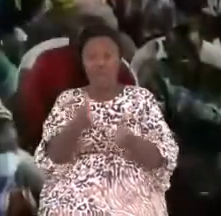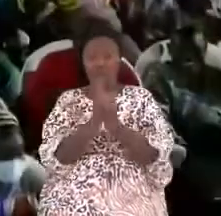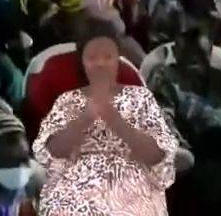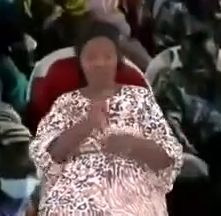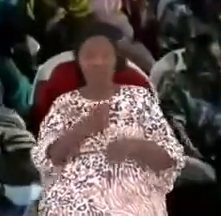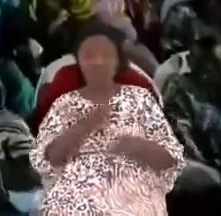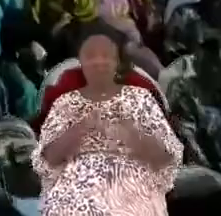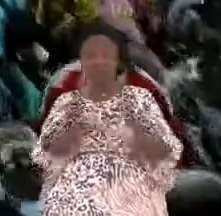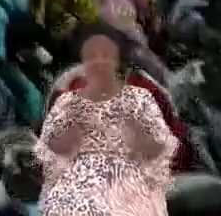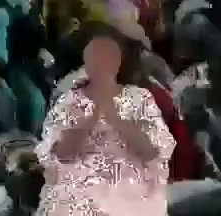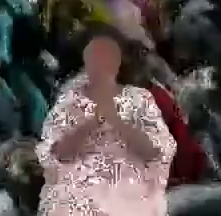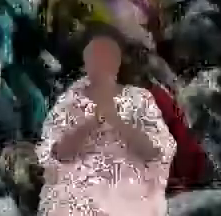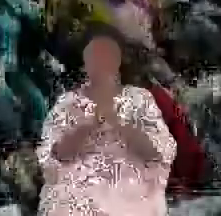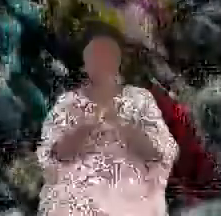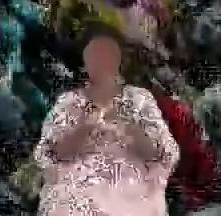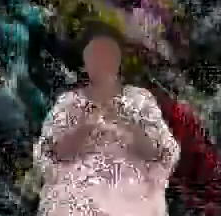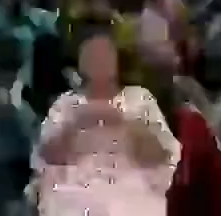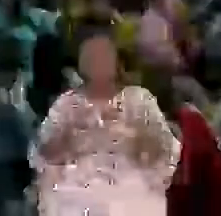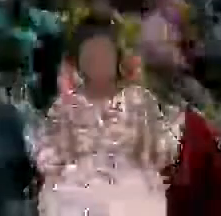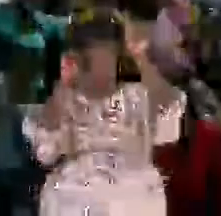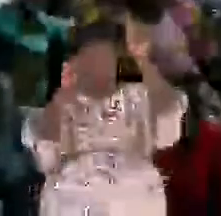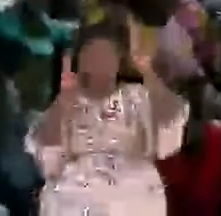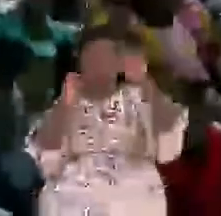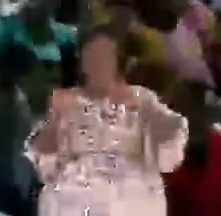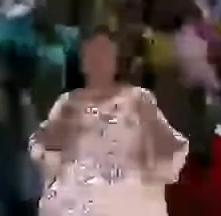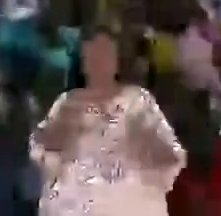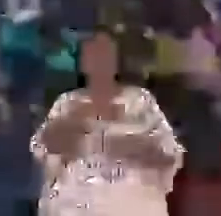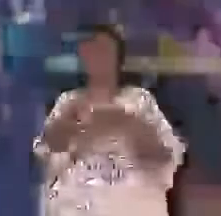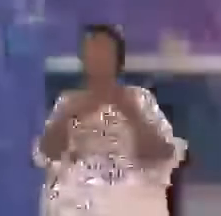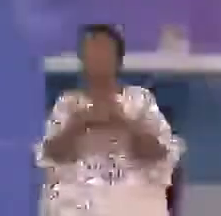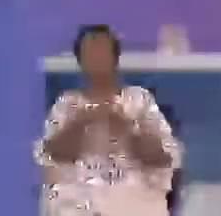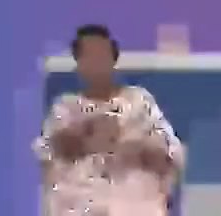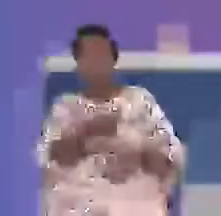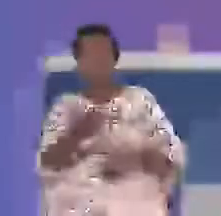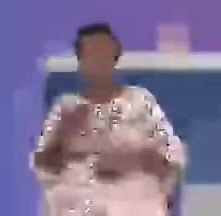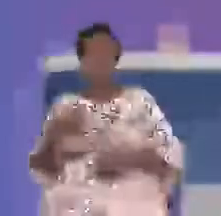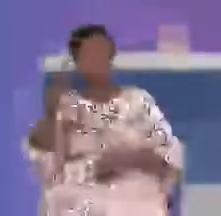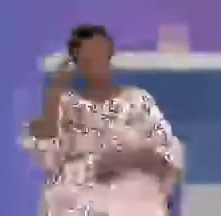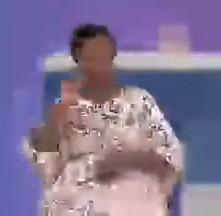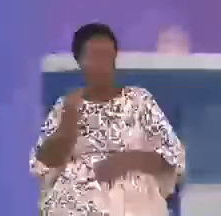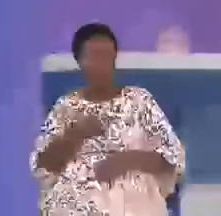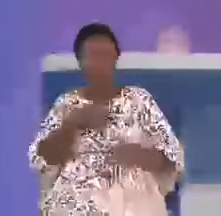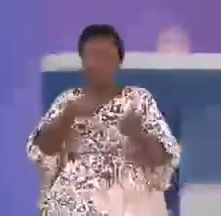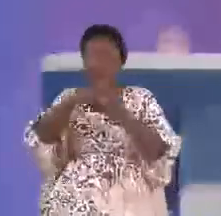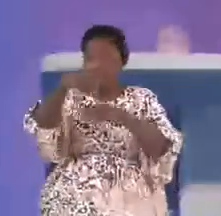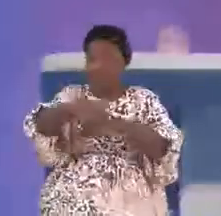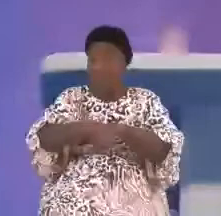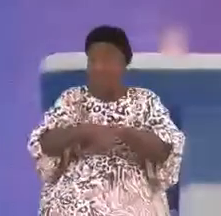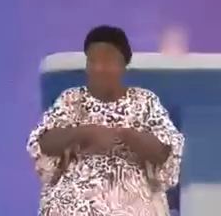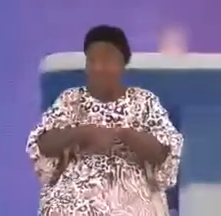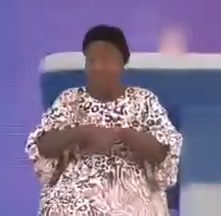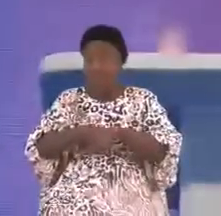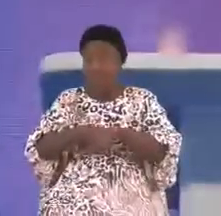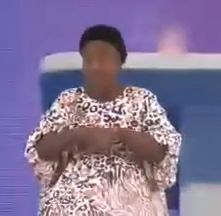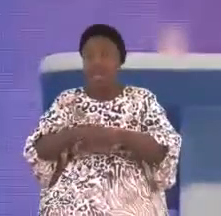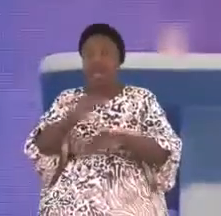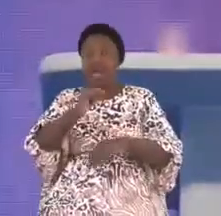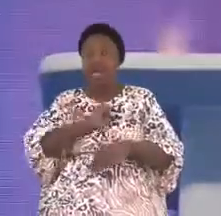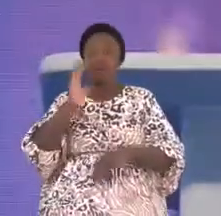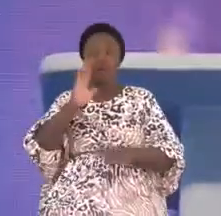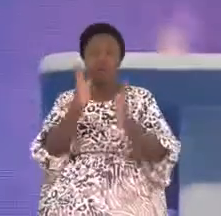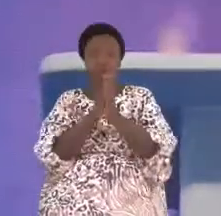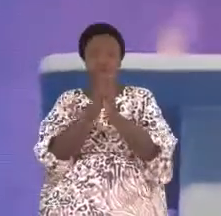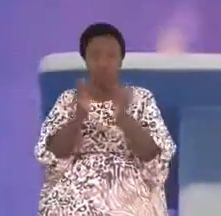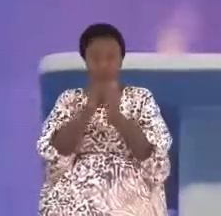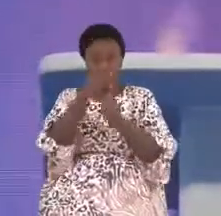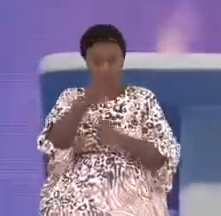will do the rest tonight i'll pray with you i pray for you and god